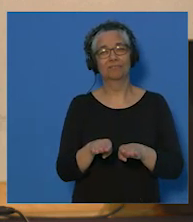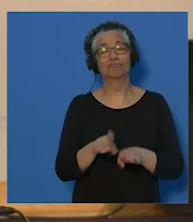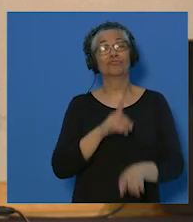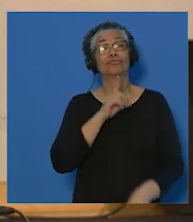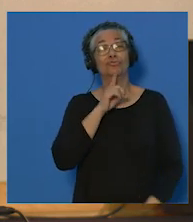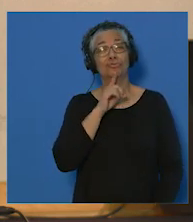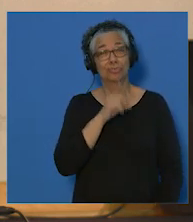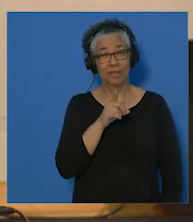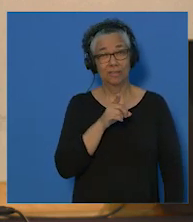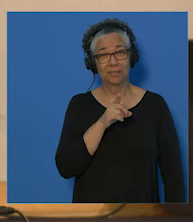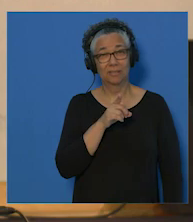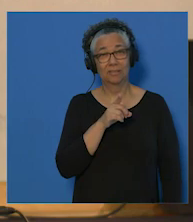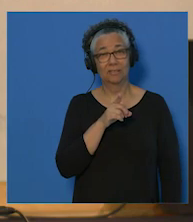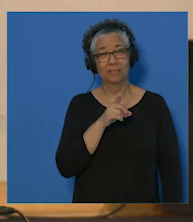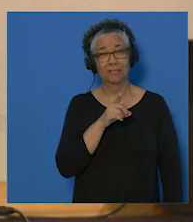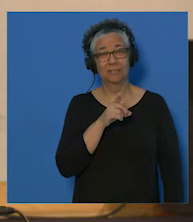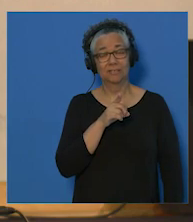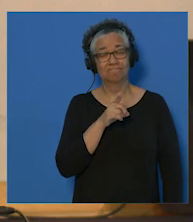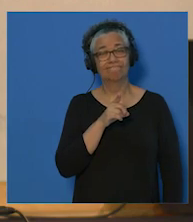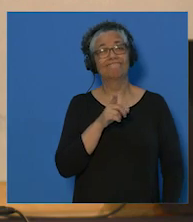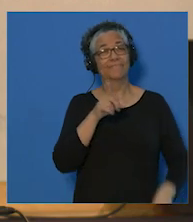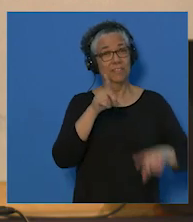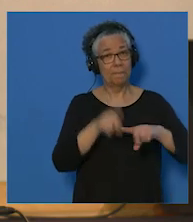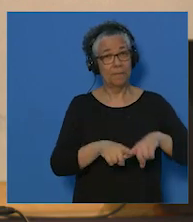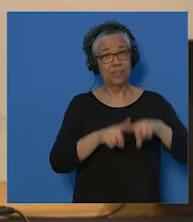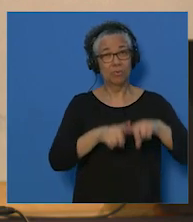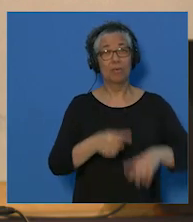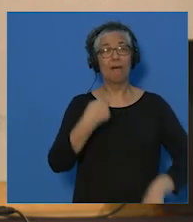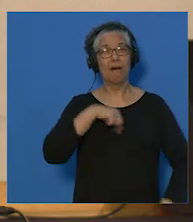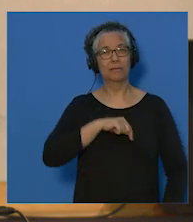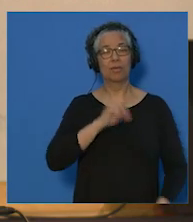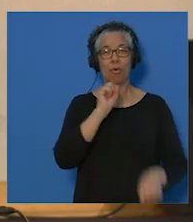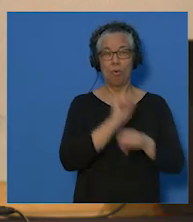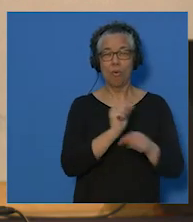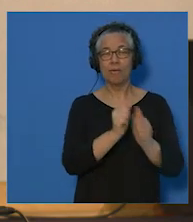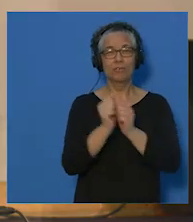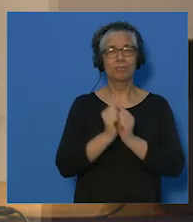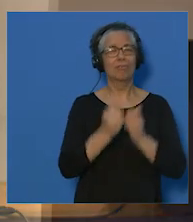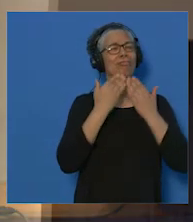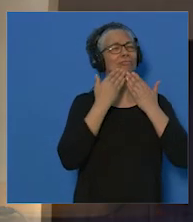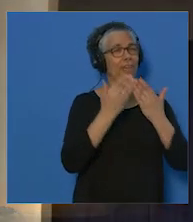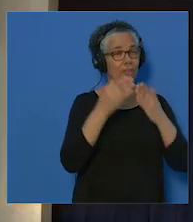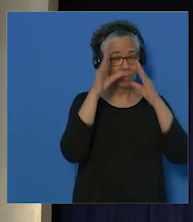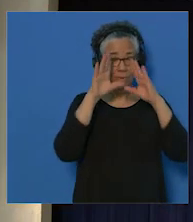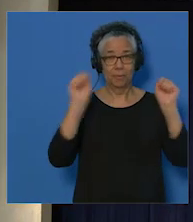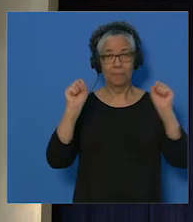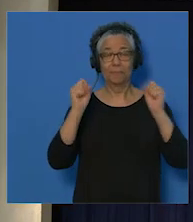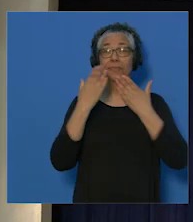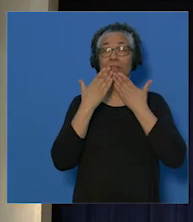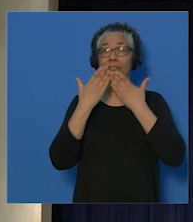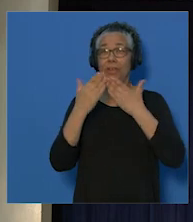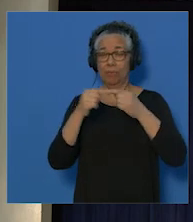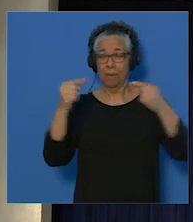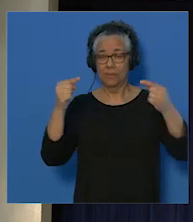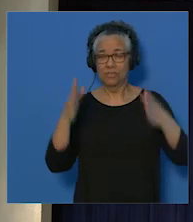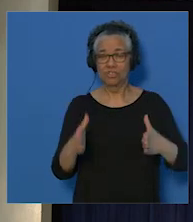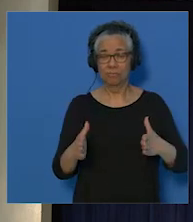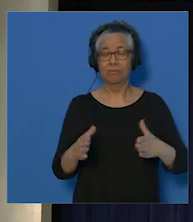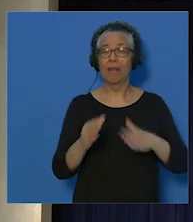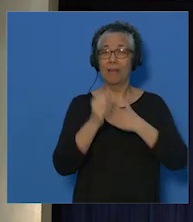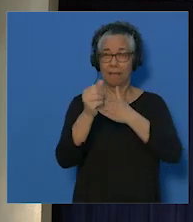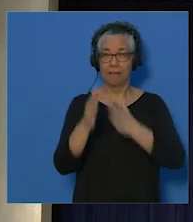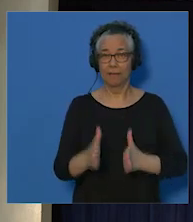truly resides in us working together. Thank you, Premier. Thank you, Opposition Leader.